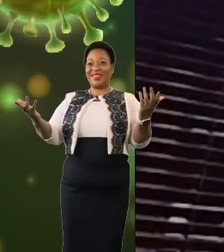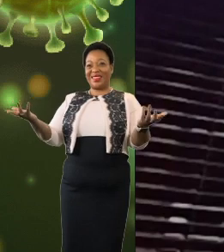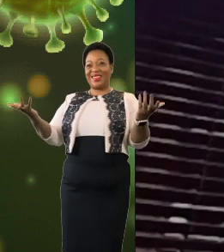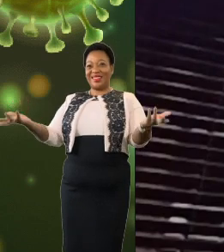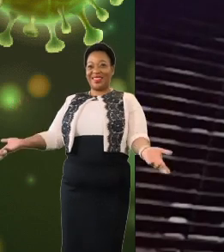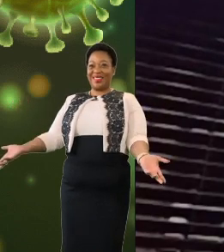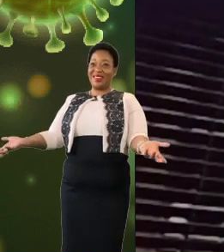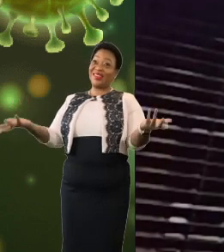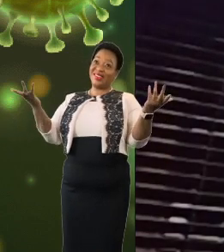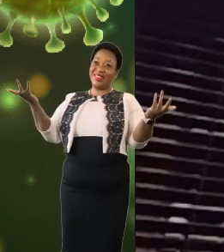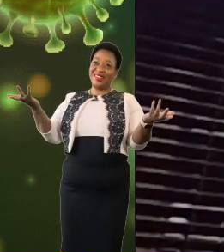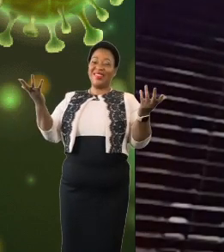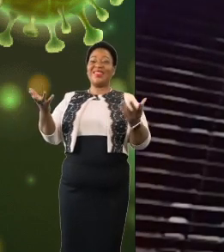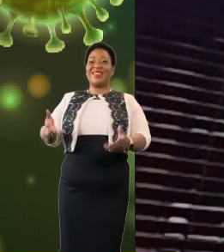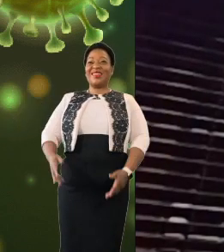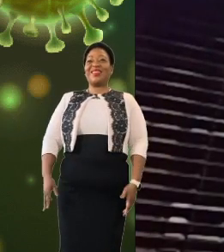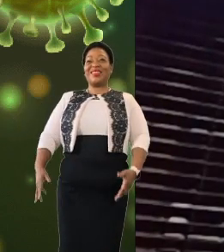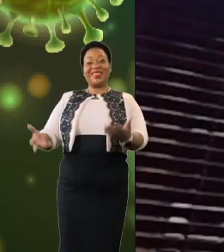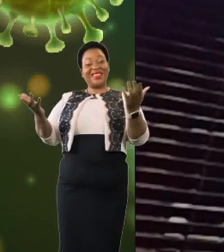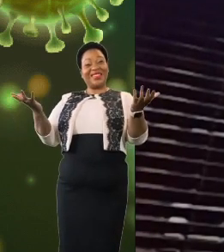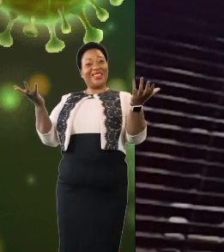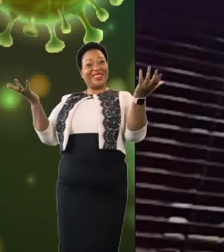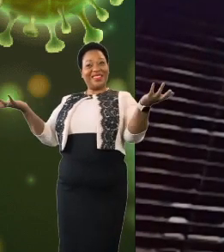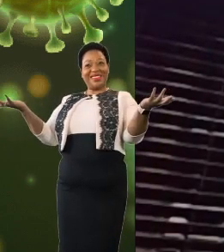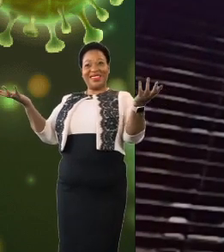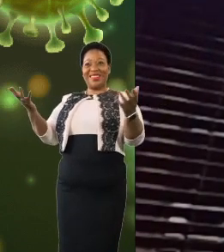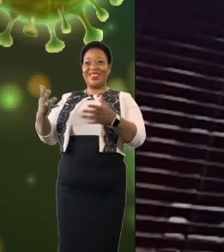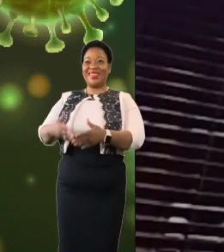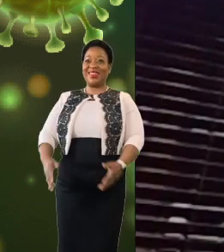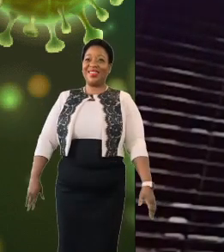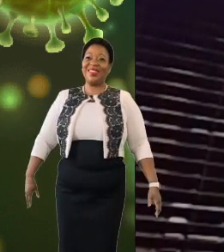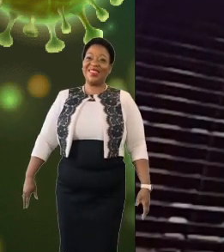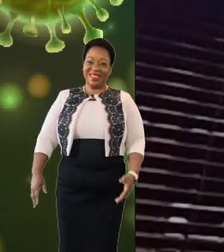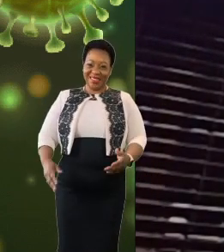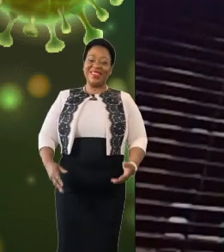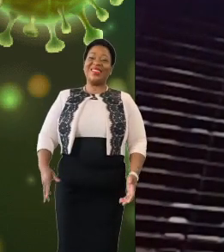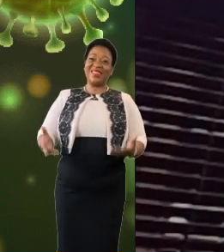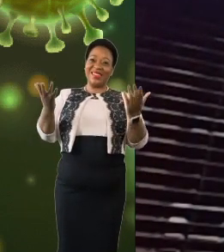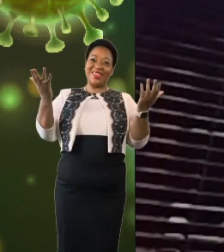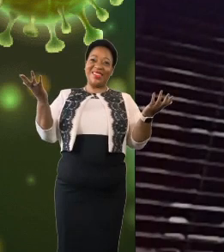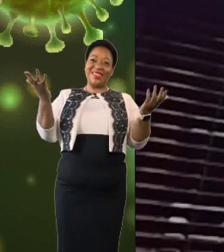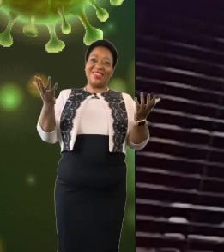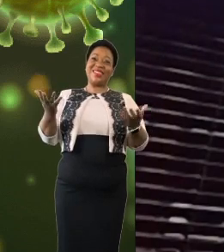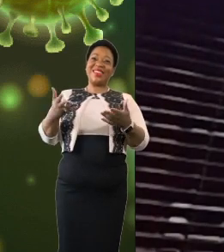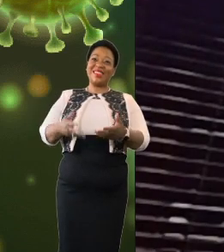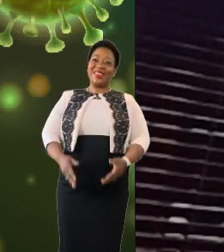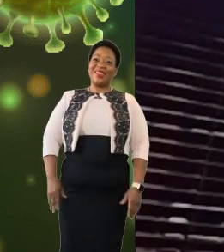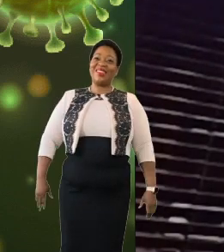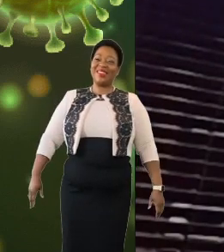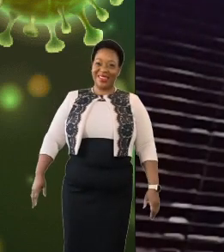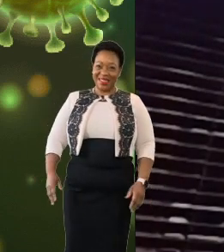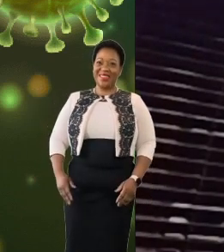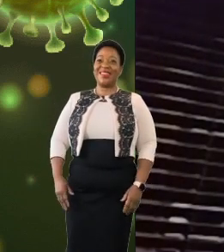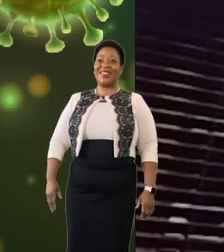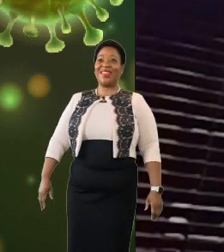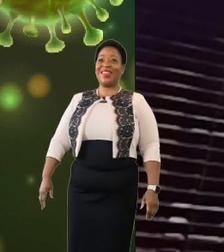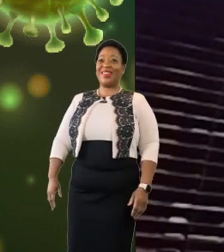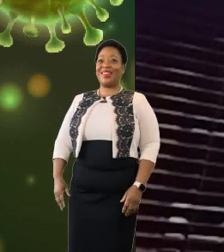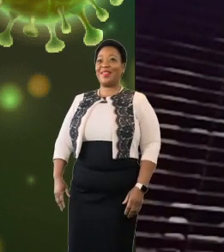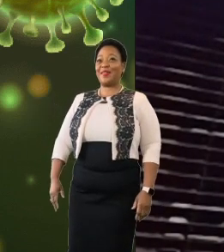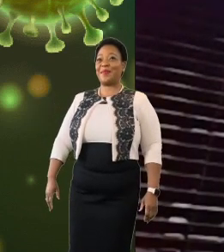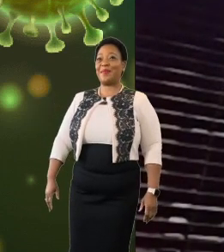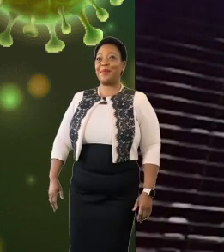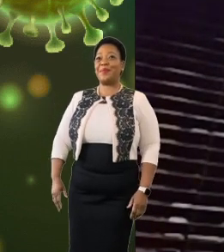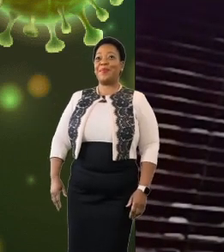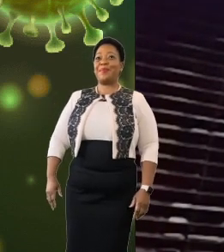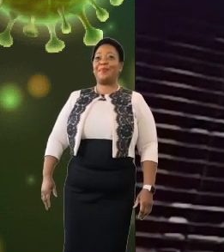as opposed to investing where we believe that it will serve a particular individual,